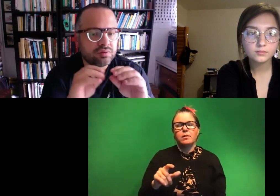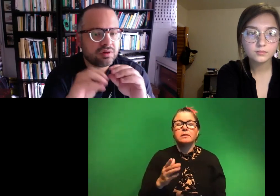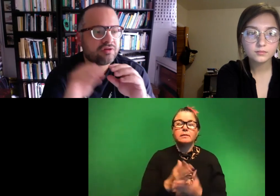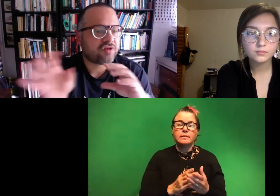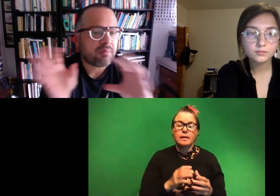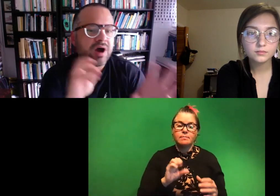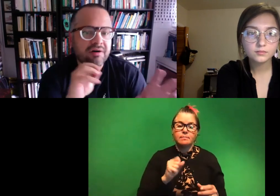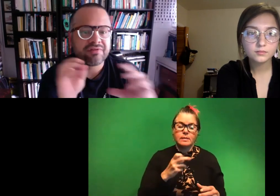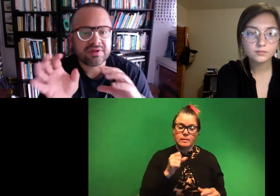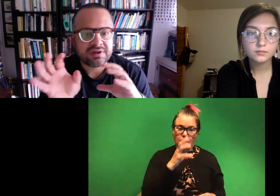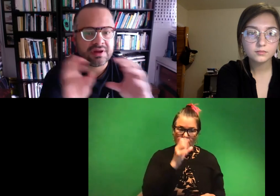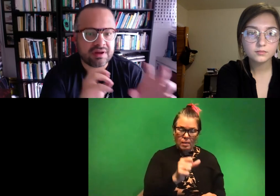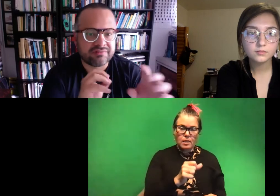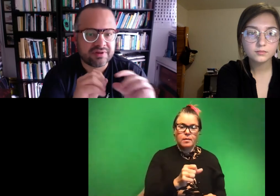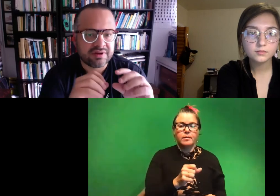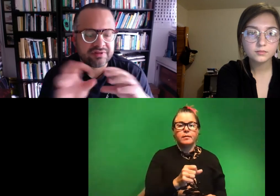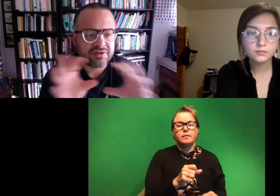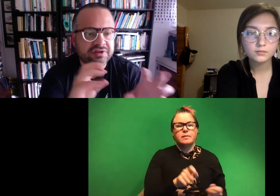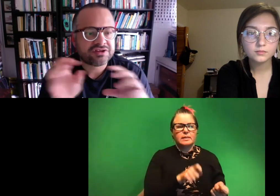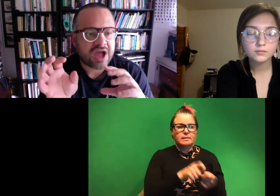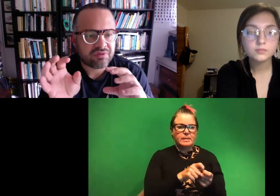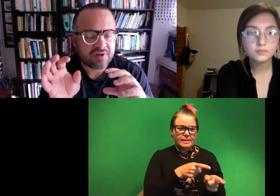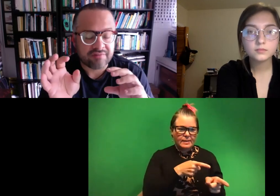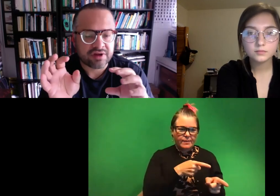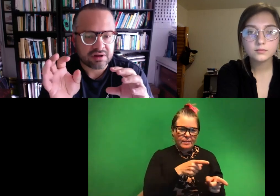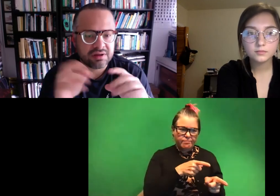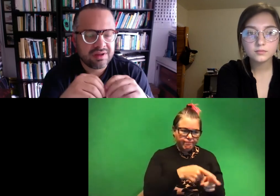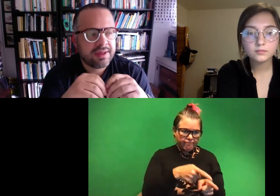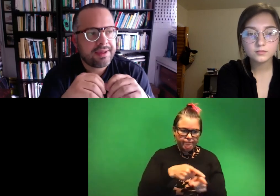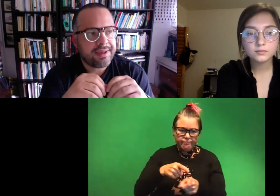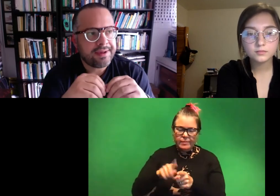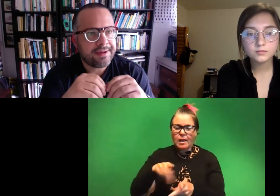to some of the different types of dung.